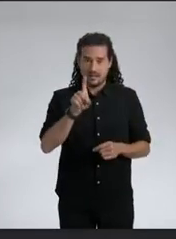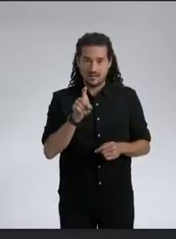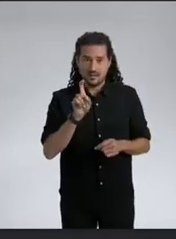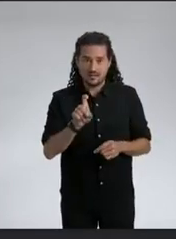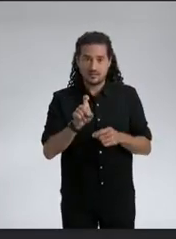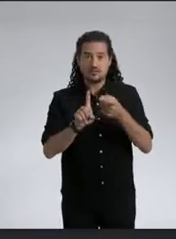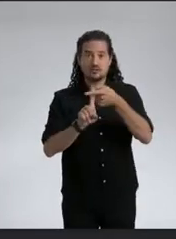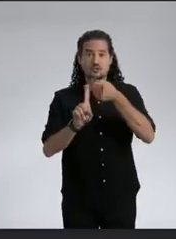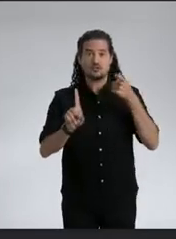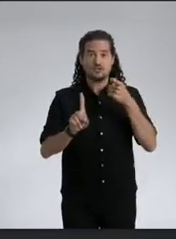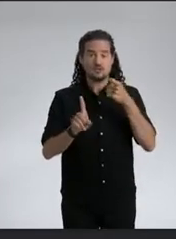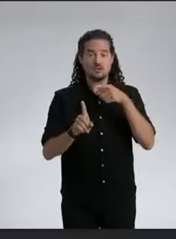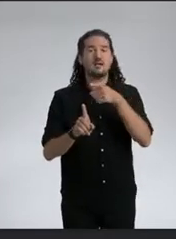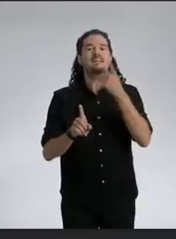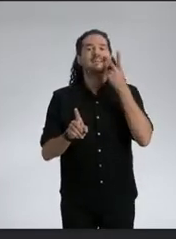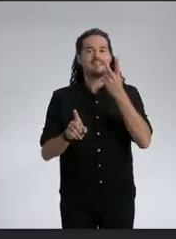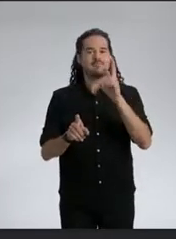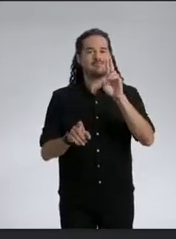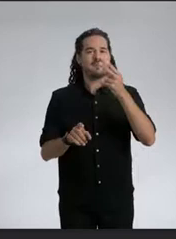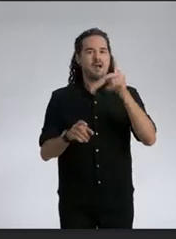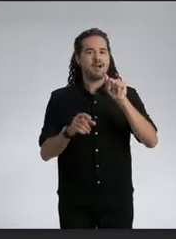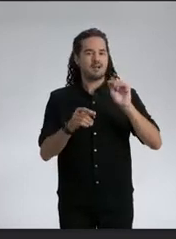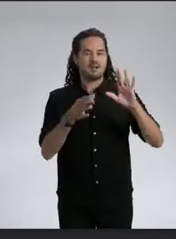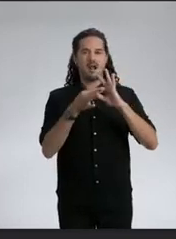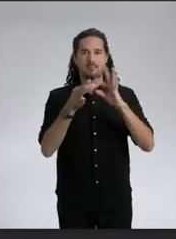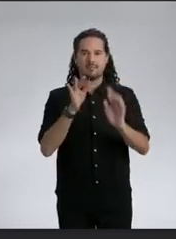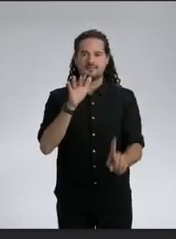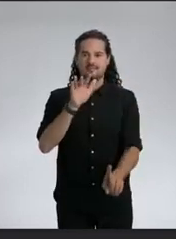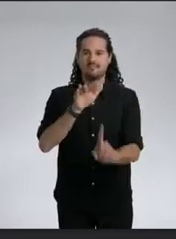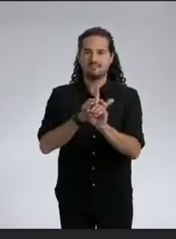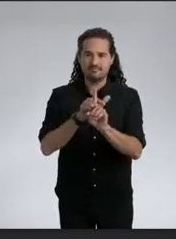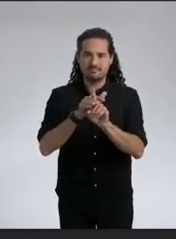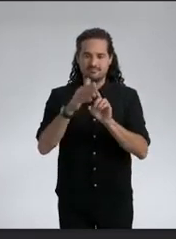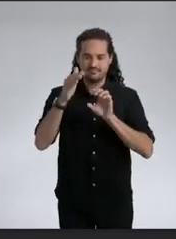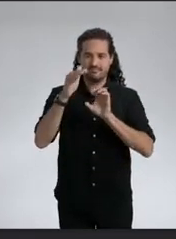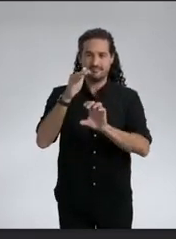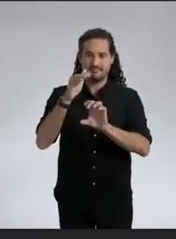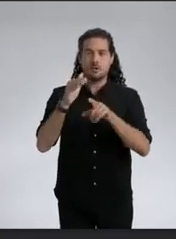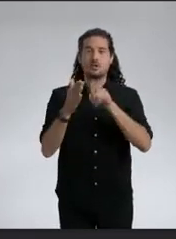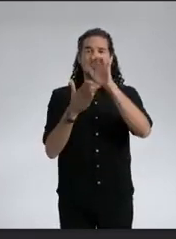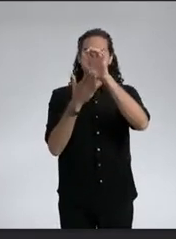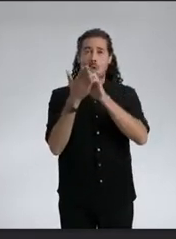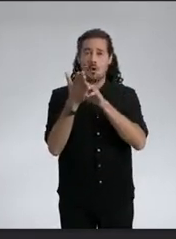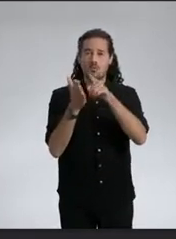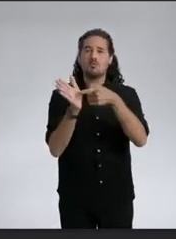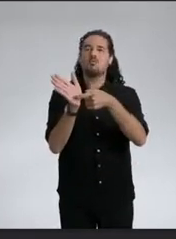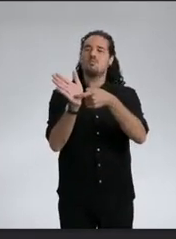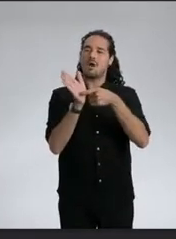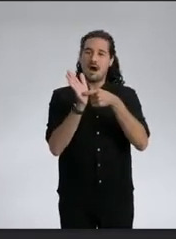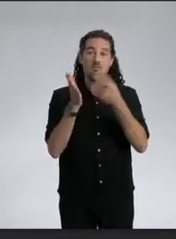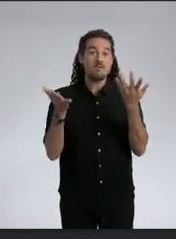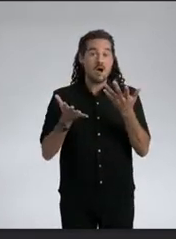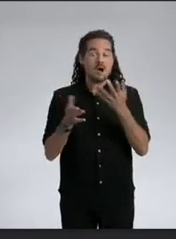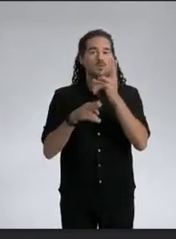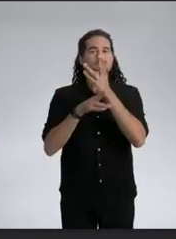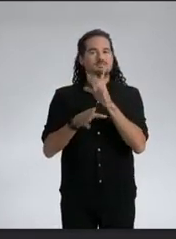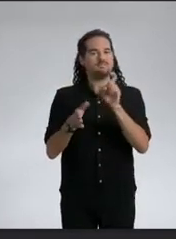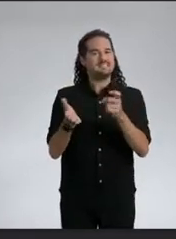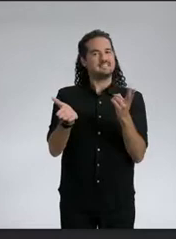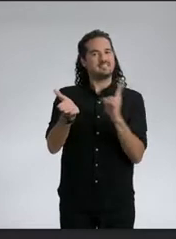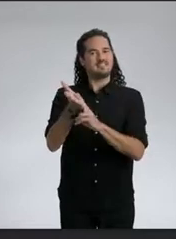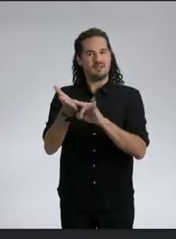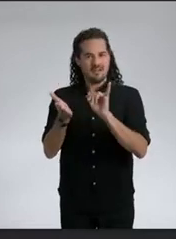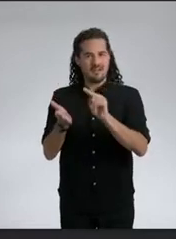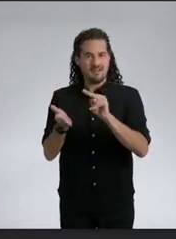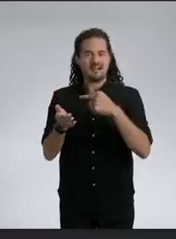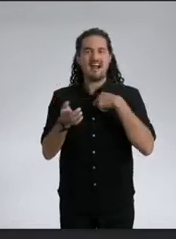my editor. This code requires the user to be logged in, so it needs to be reworked to allow signing in before favoriting a